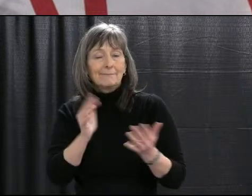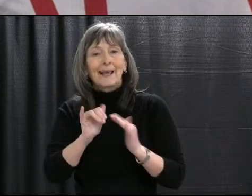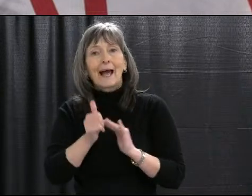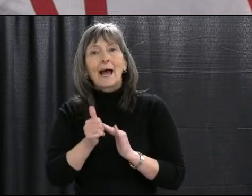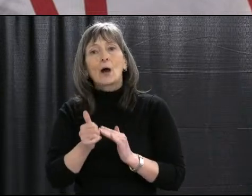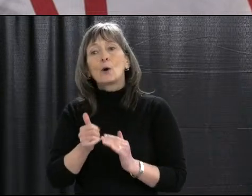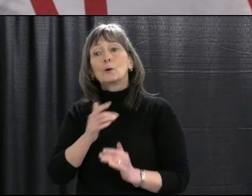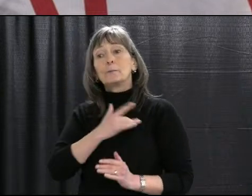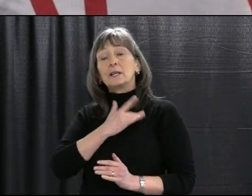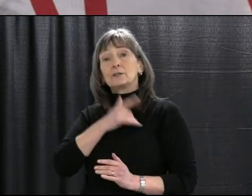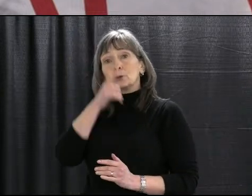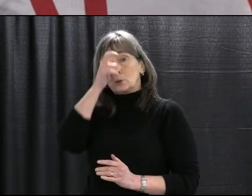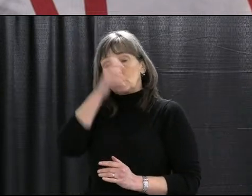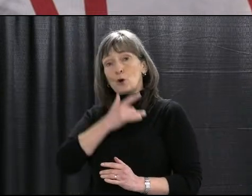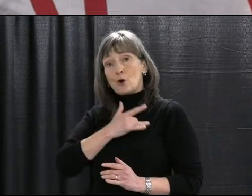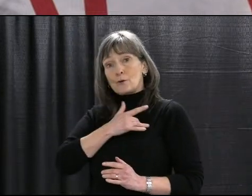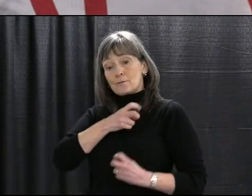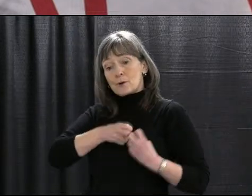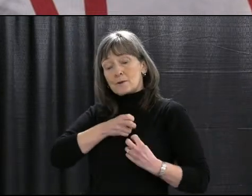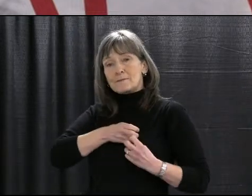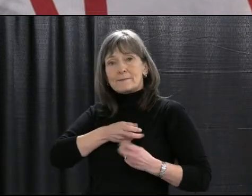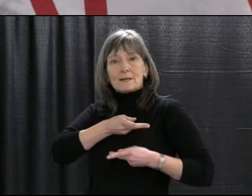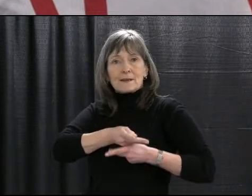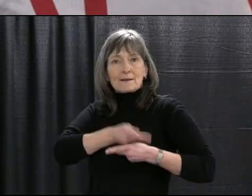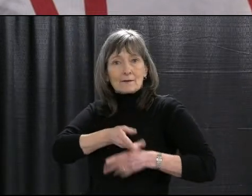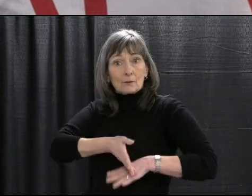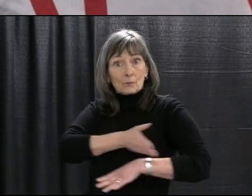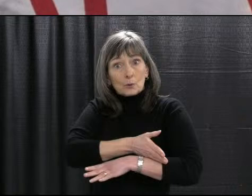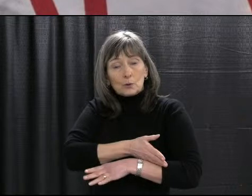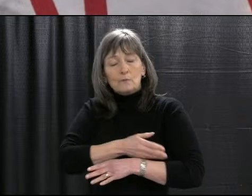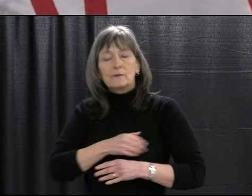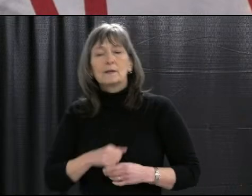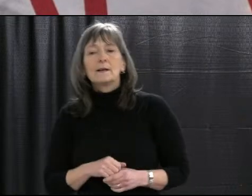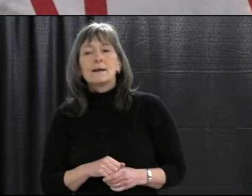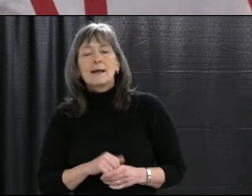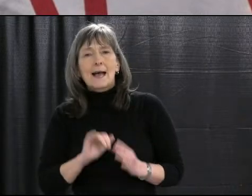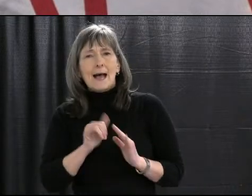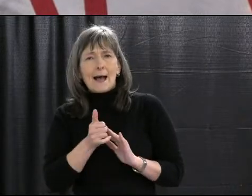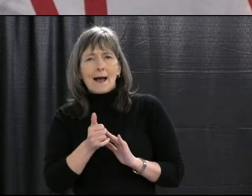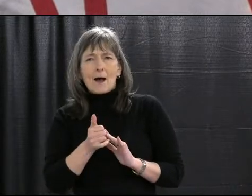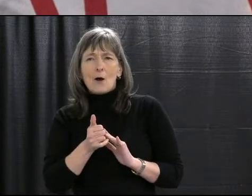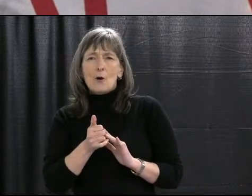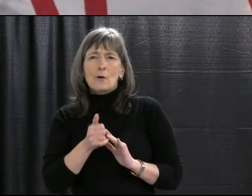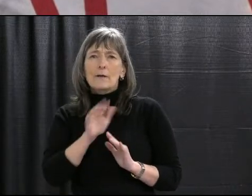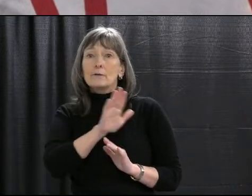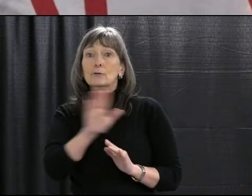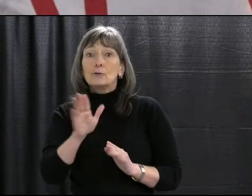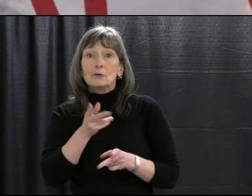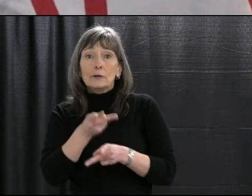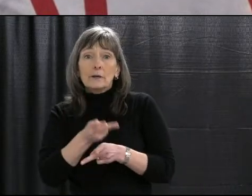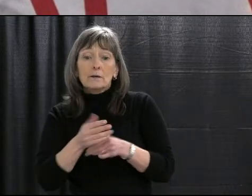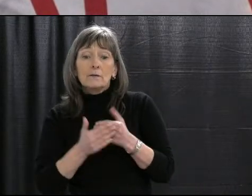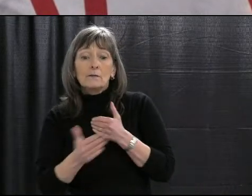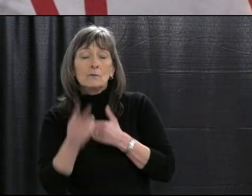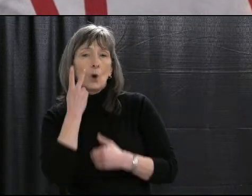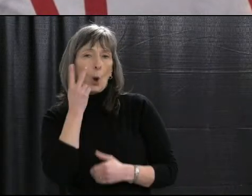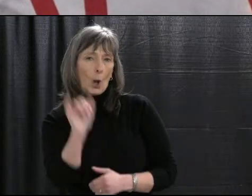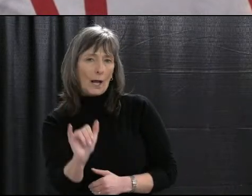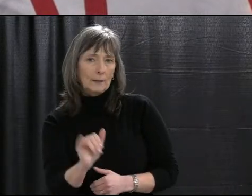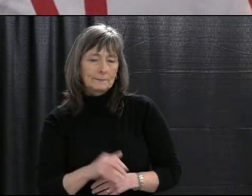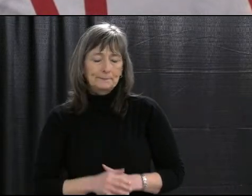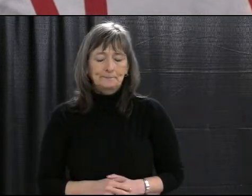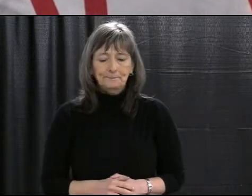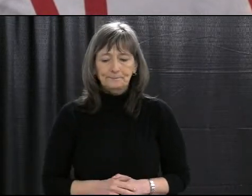heart patients has improved and how people will get the care they need in the future. One